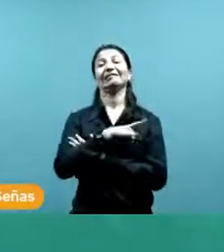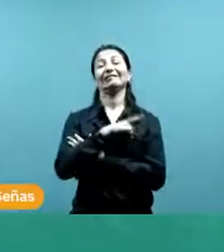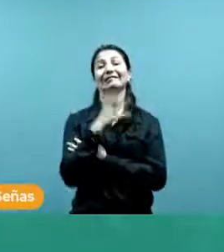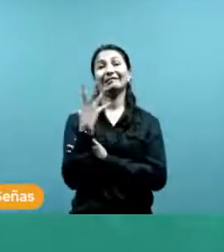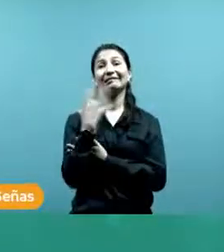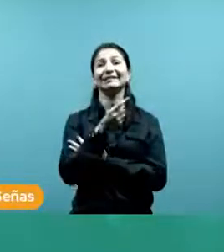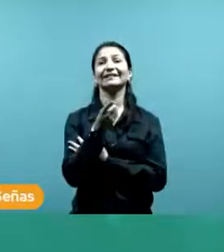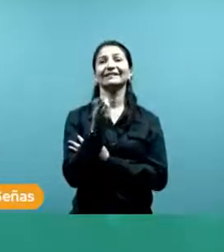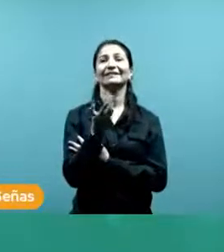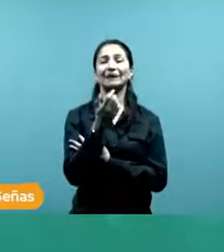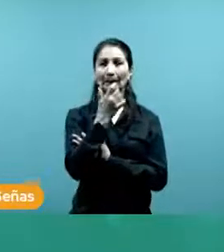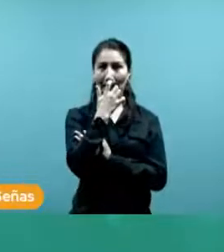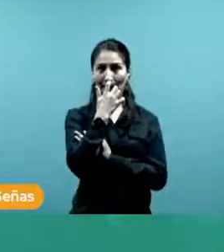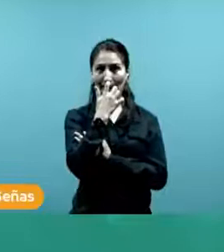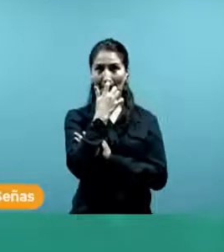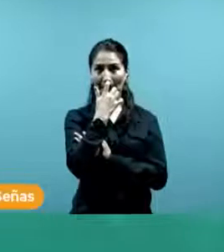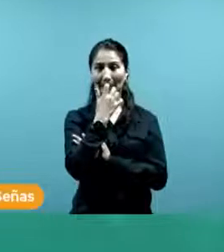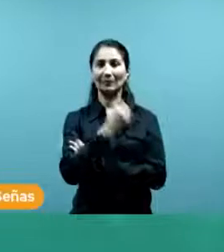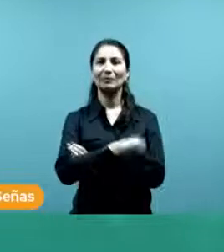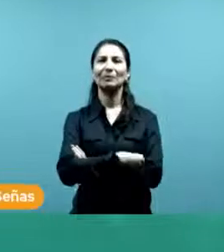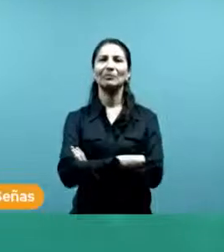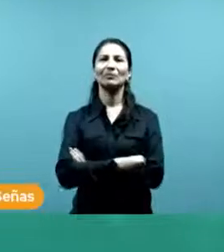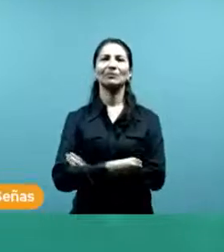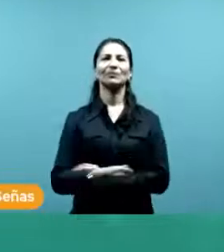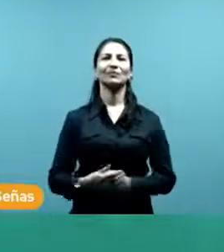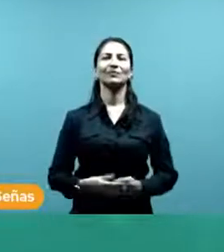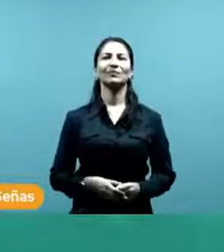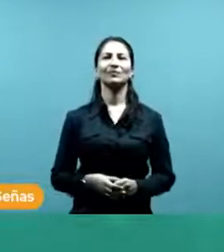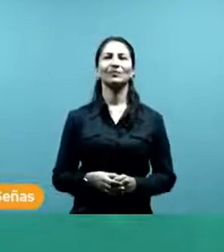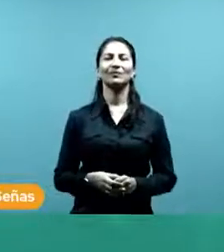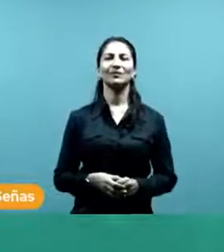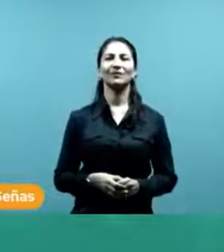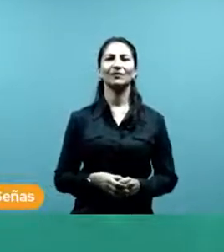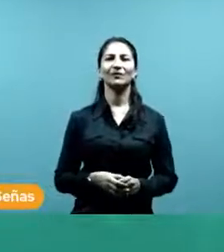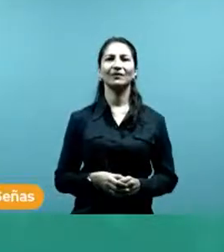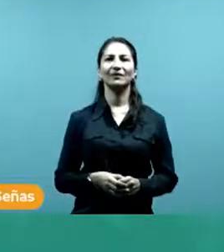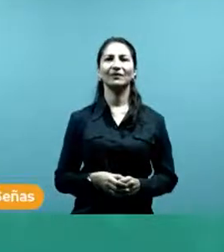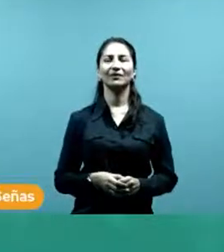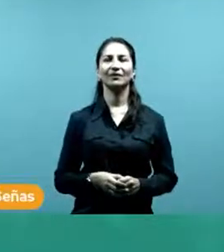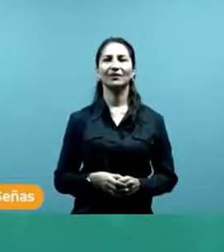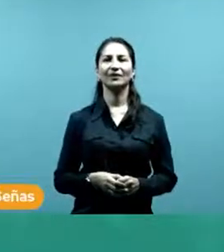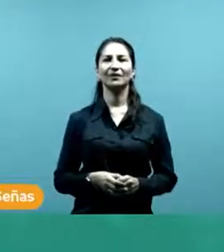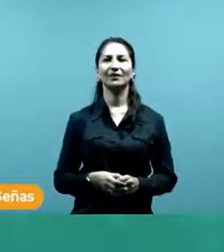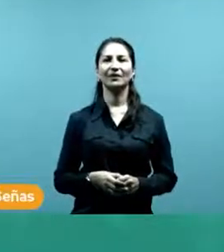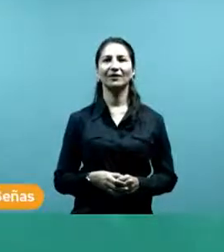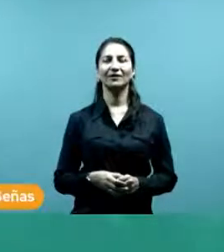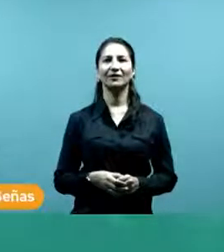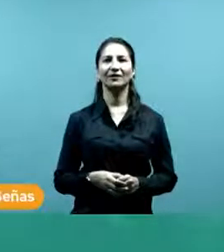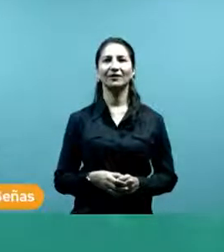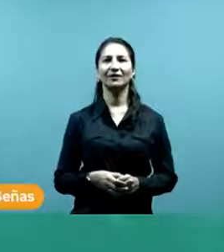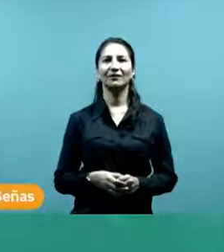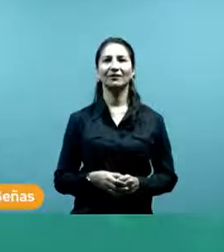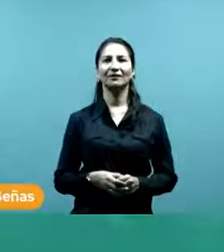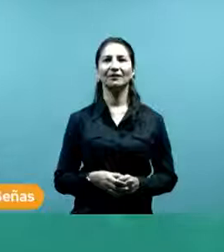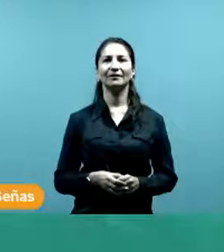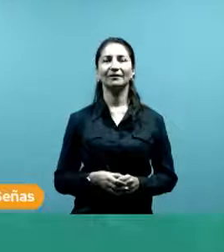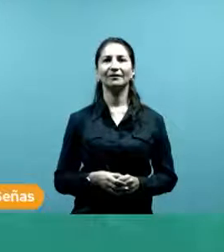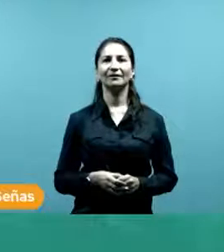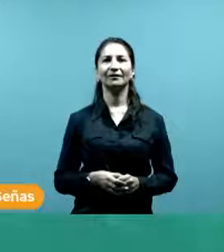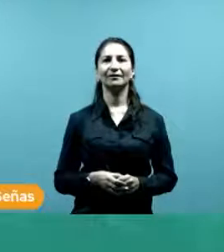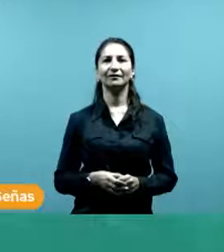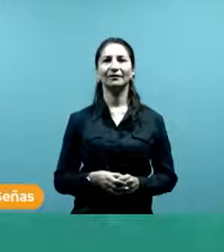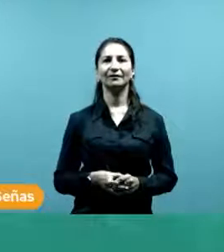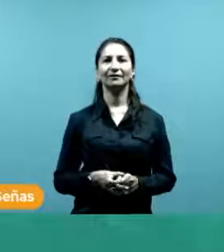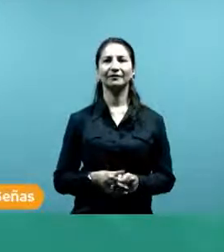a small symbolic evil happened, and then people decide to say that they disagree. Hubo un mal que